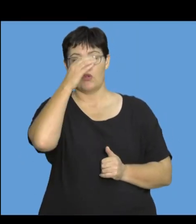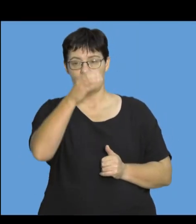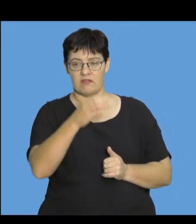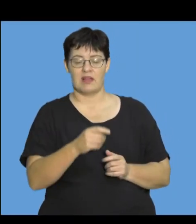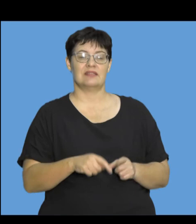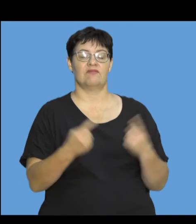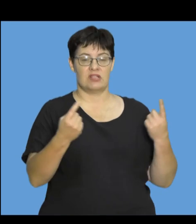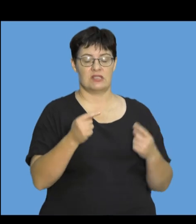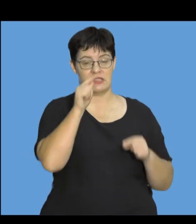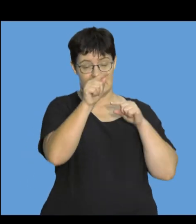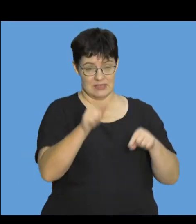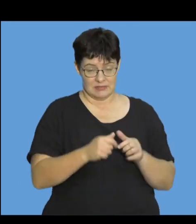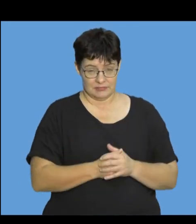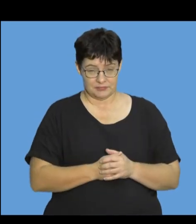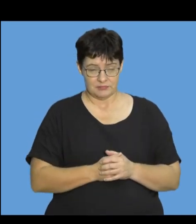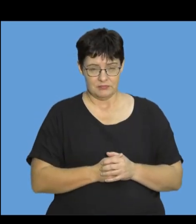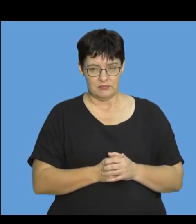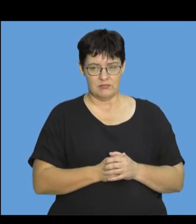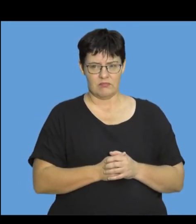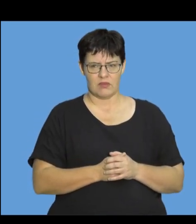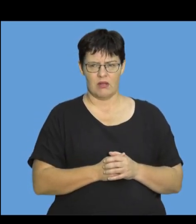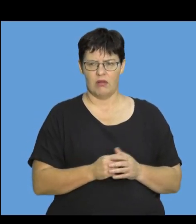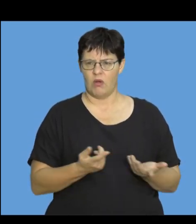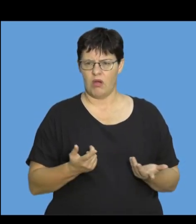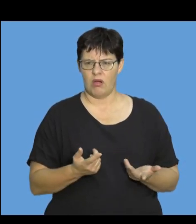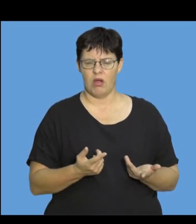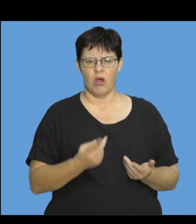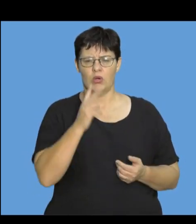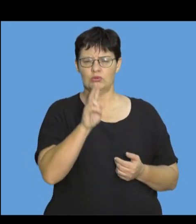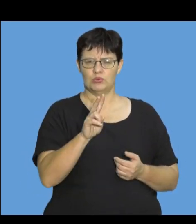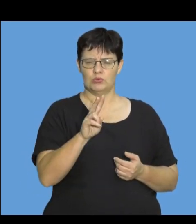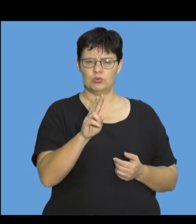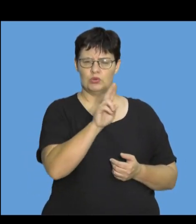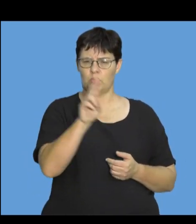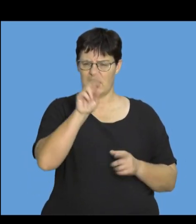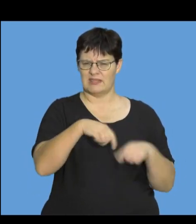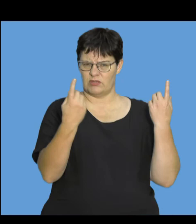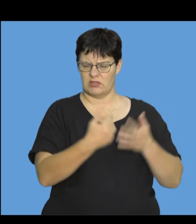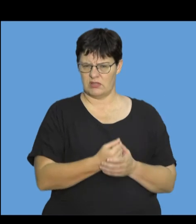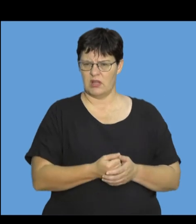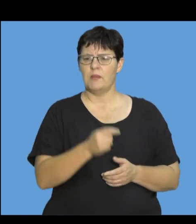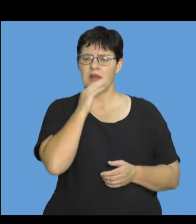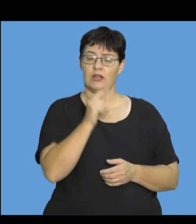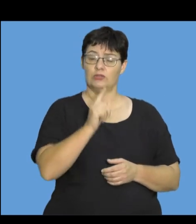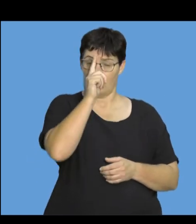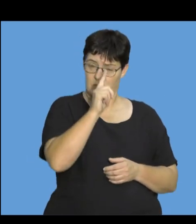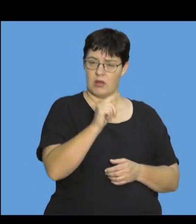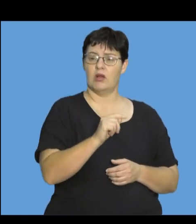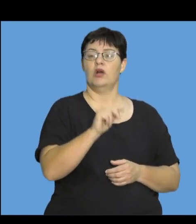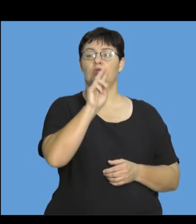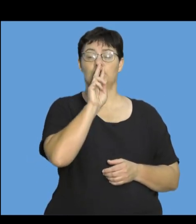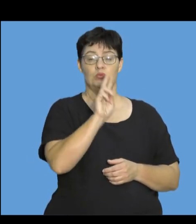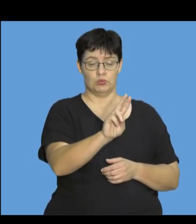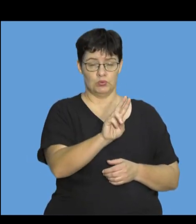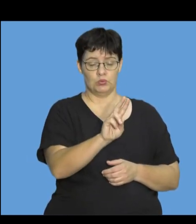at the concept of the difference of two squares, right? Why is this a difference of two squares? At the top, it can be the same as